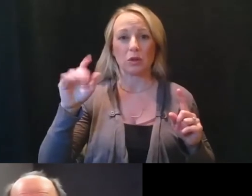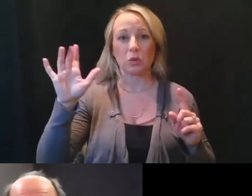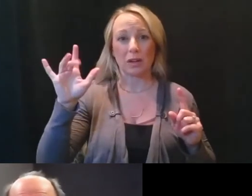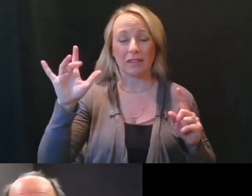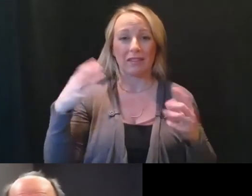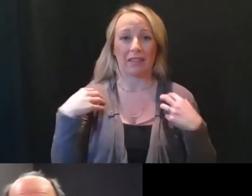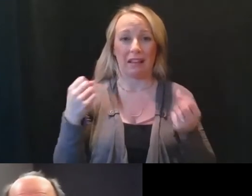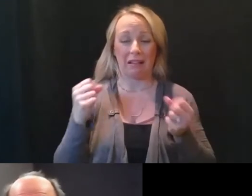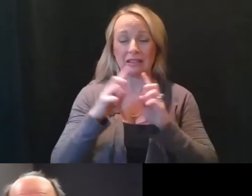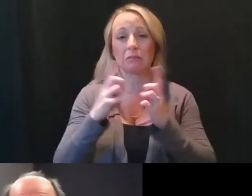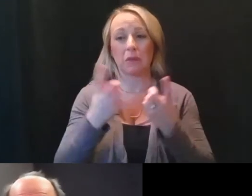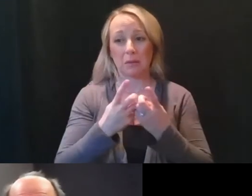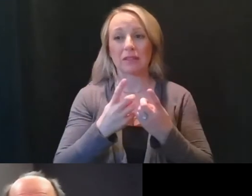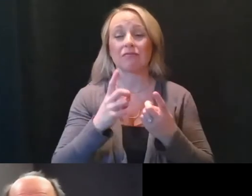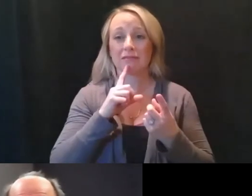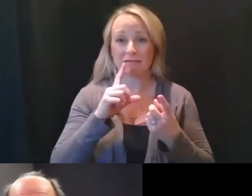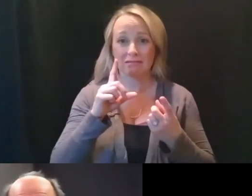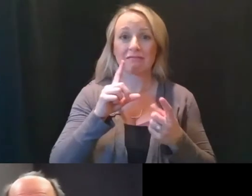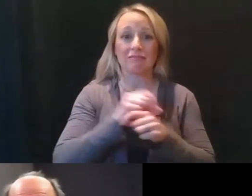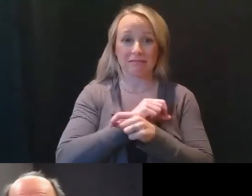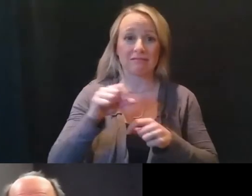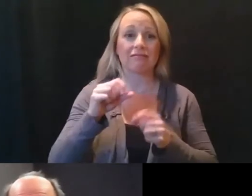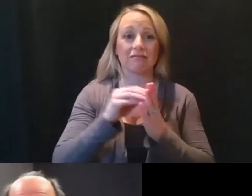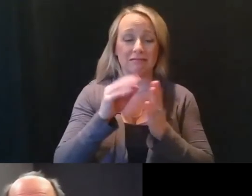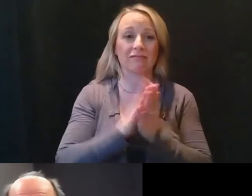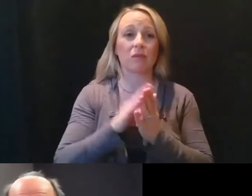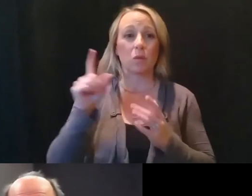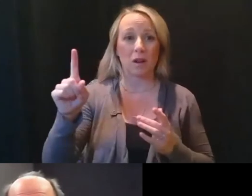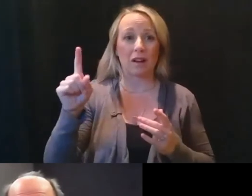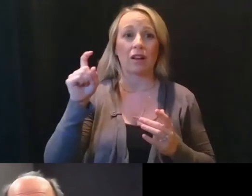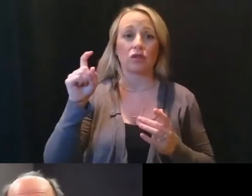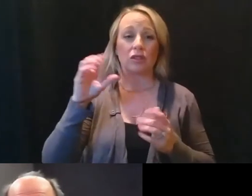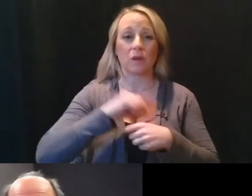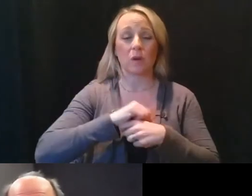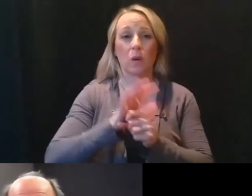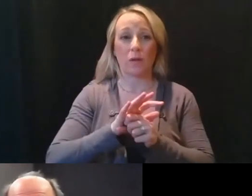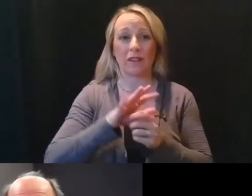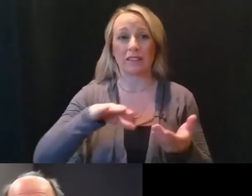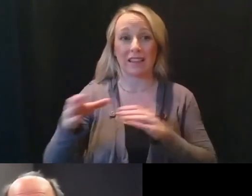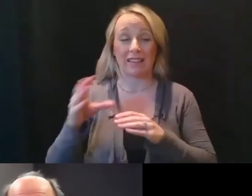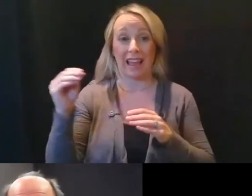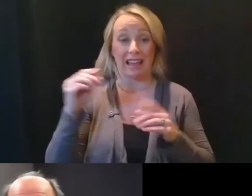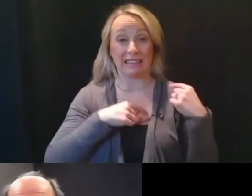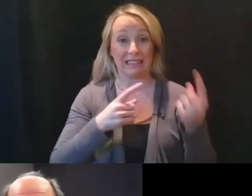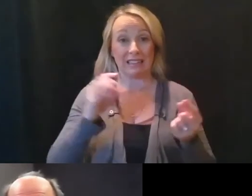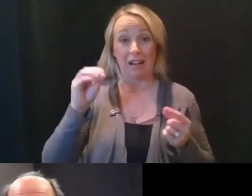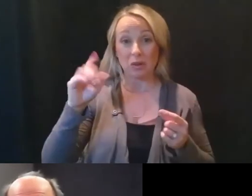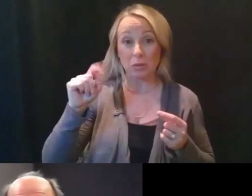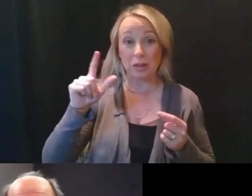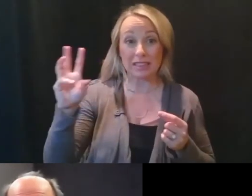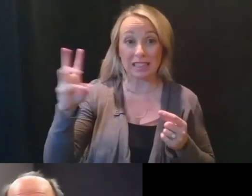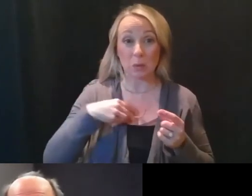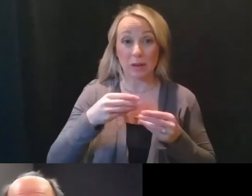department recorded 100 COVID-19 deaths. And since October 26th, we've